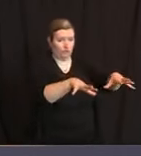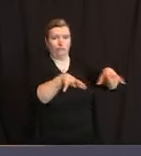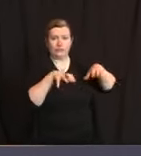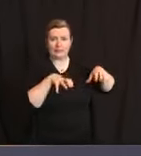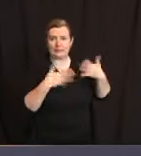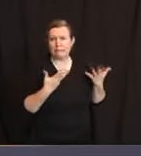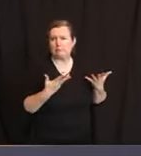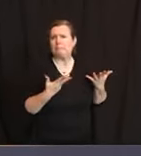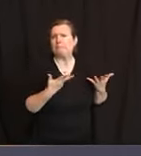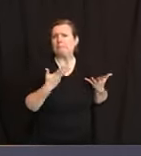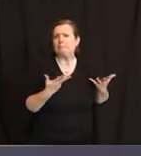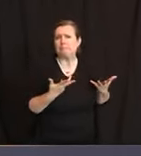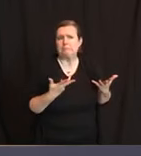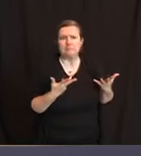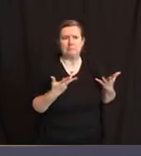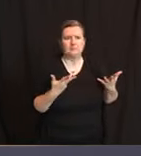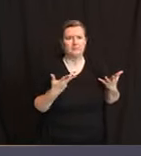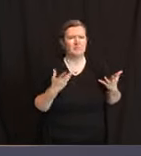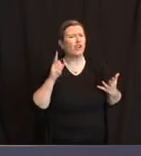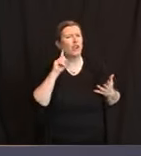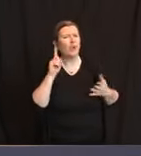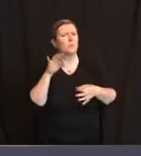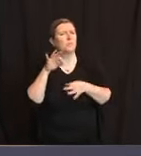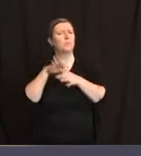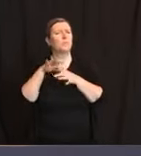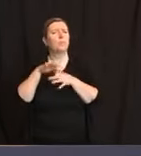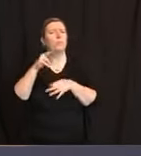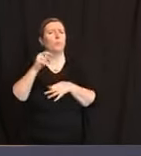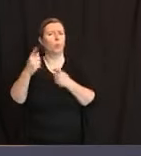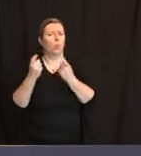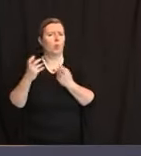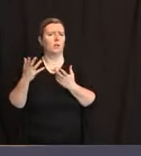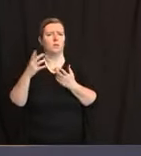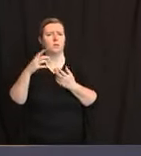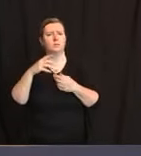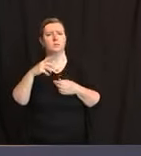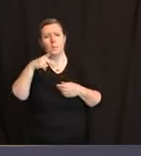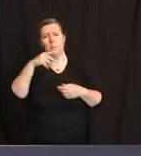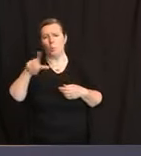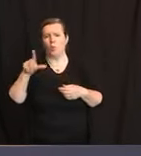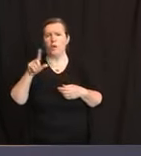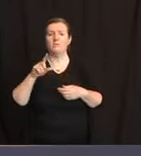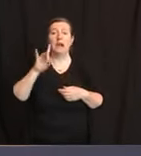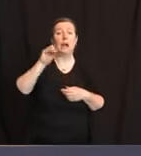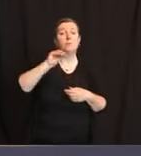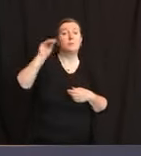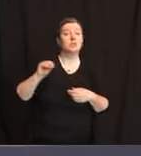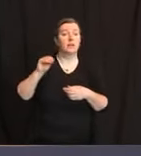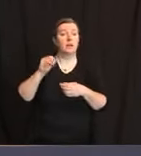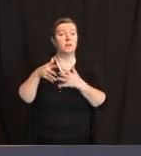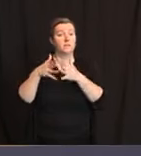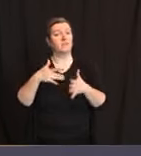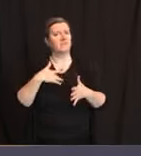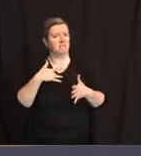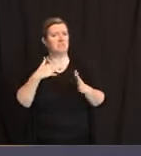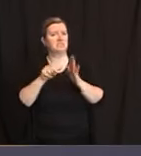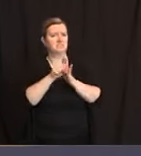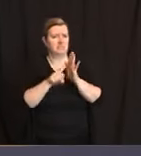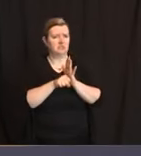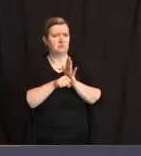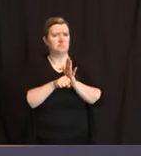And by the way, I heard of a poll yesterday which was encouraging, that 80% of Americans believe that state aid, that they support